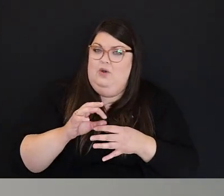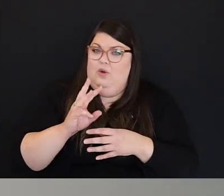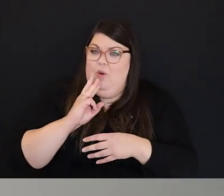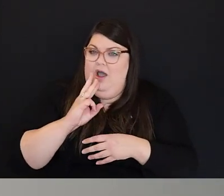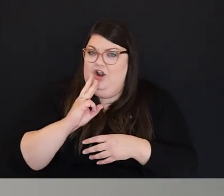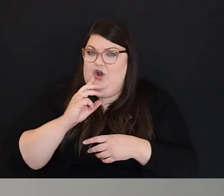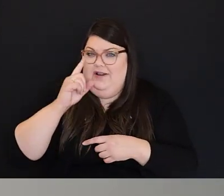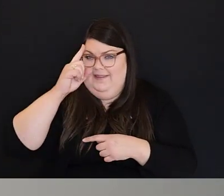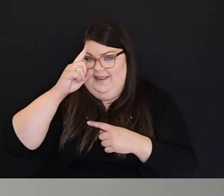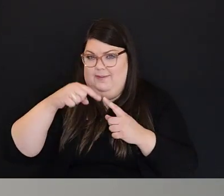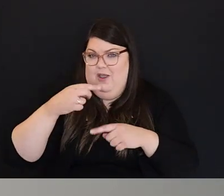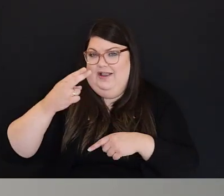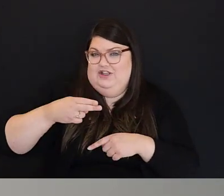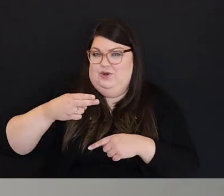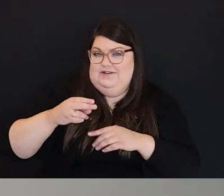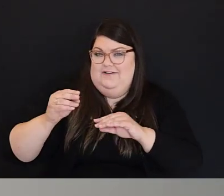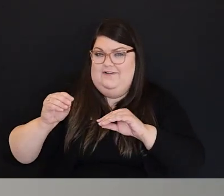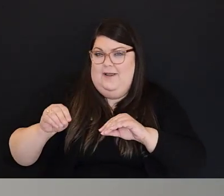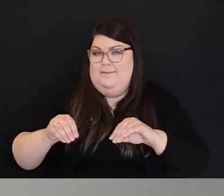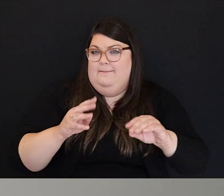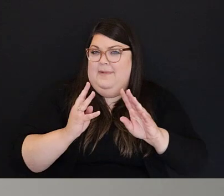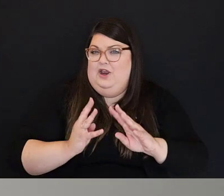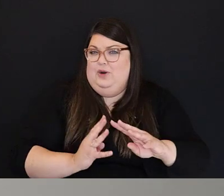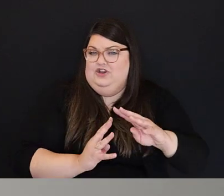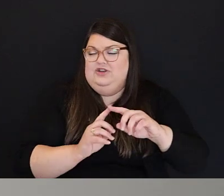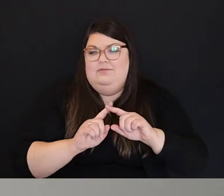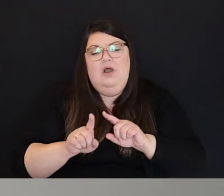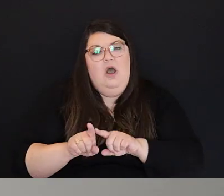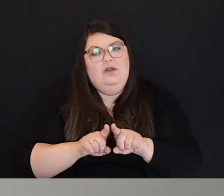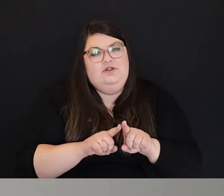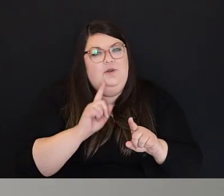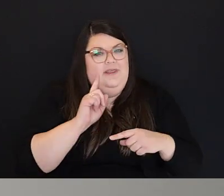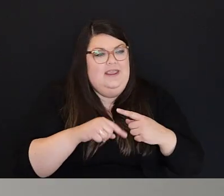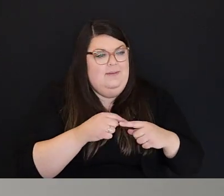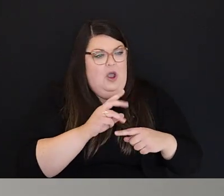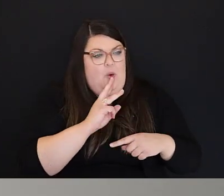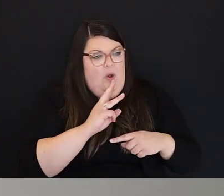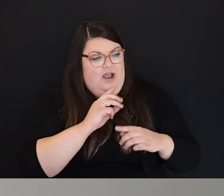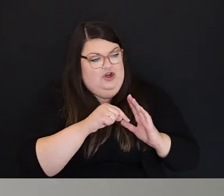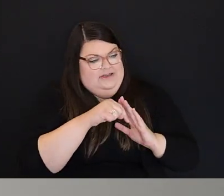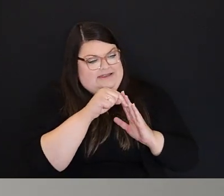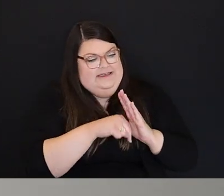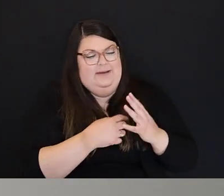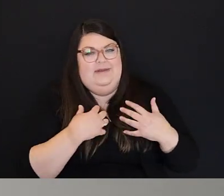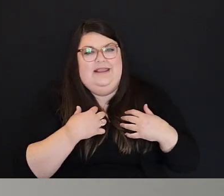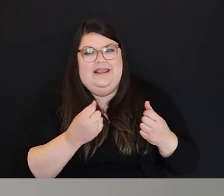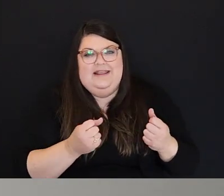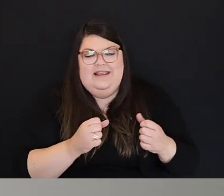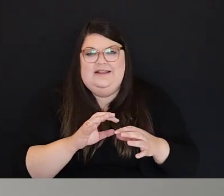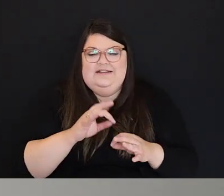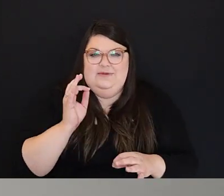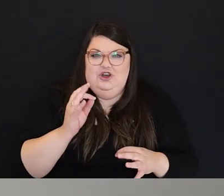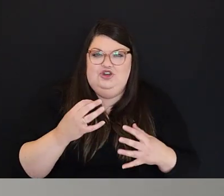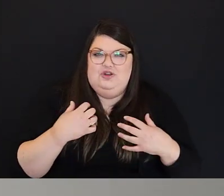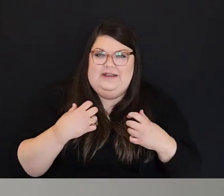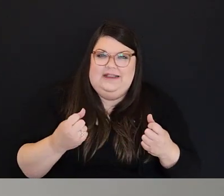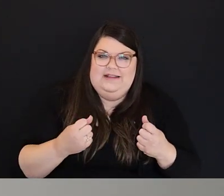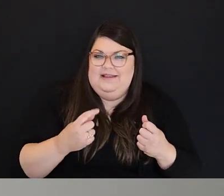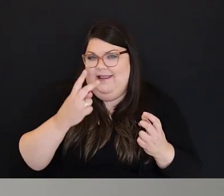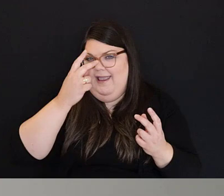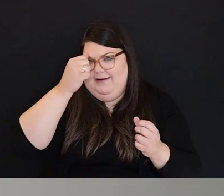about histories of migration, but also thinking about the water as being a place of deep healing, spiritual healing and